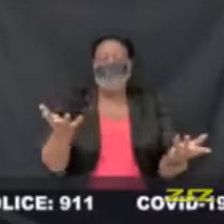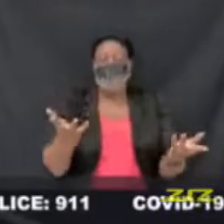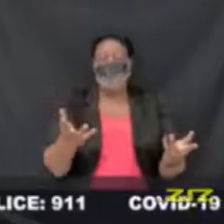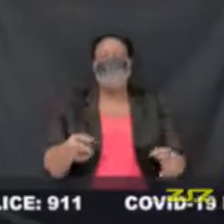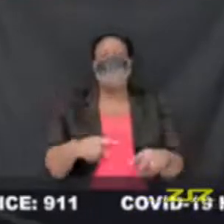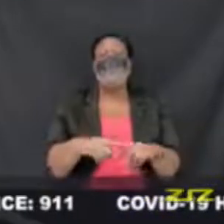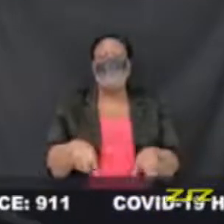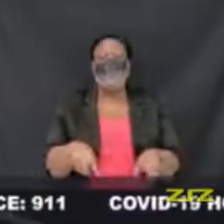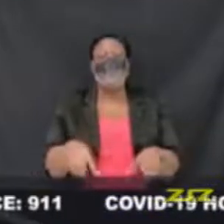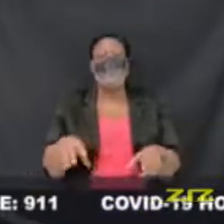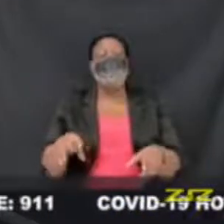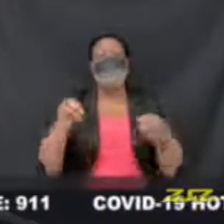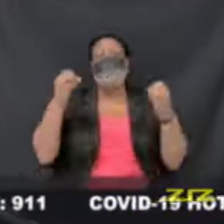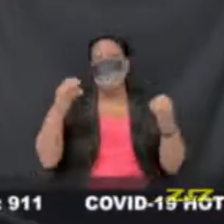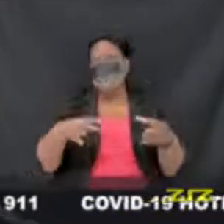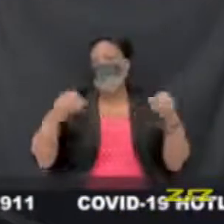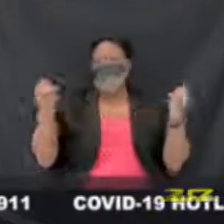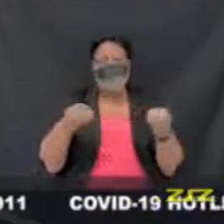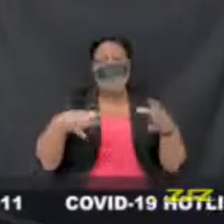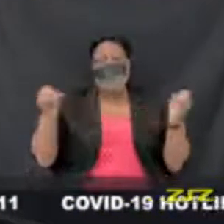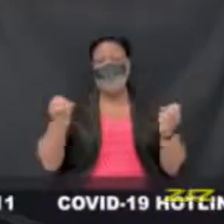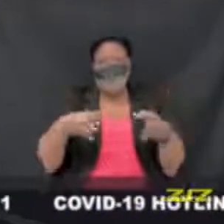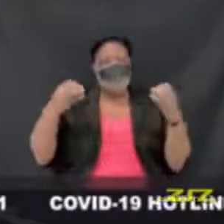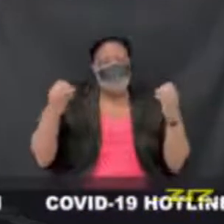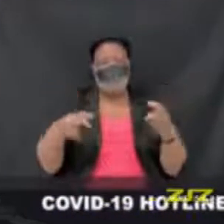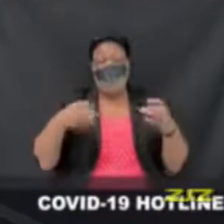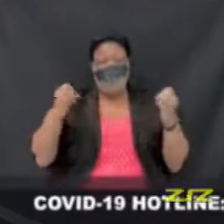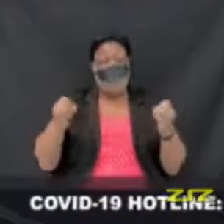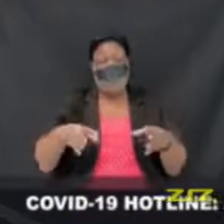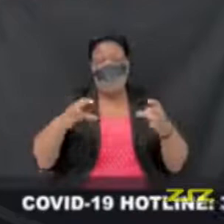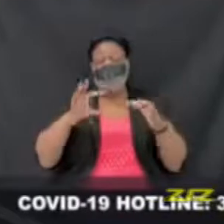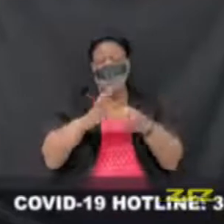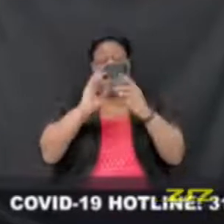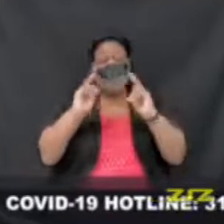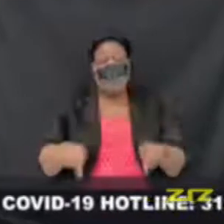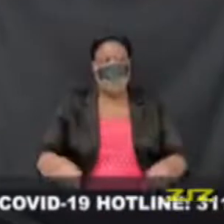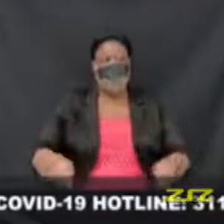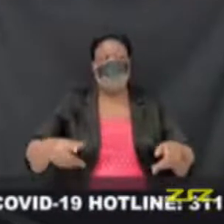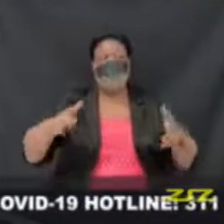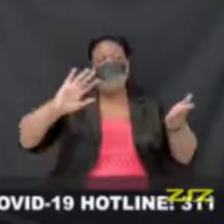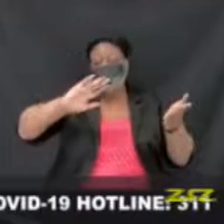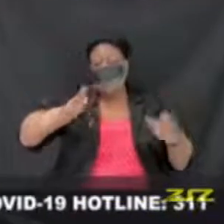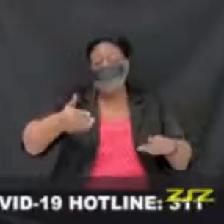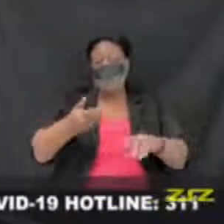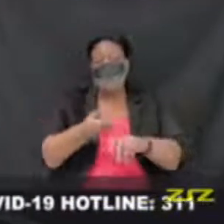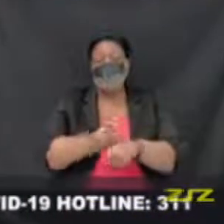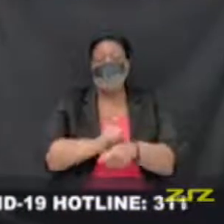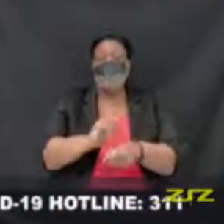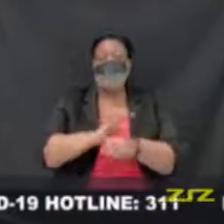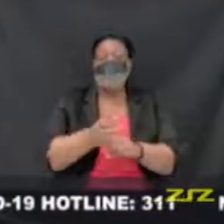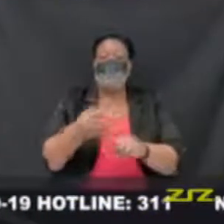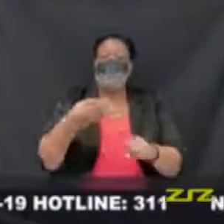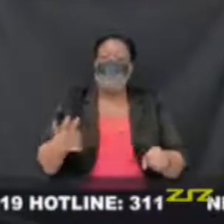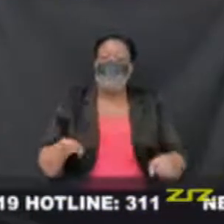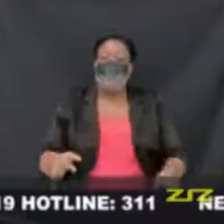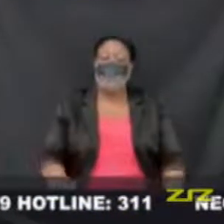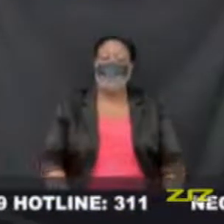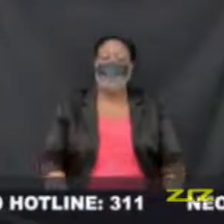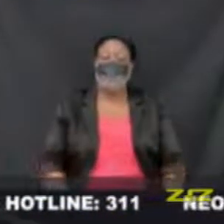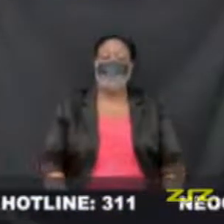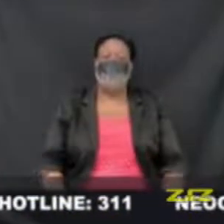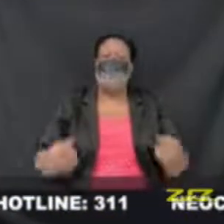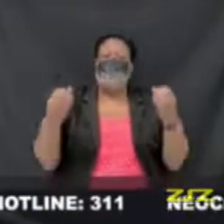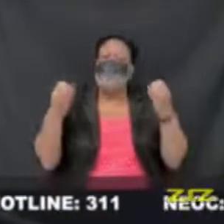persons have died from COVID-19, and hundreds of thousands of persons continue to have long-haul